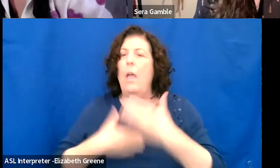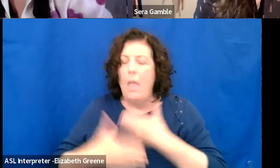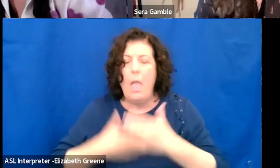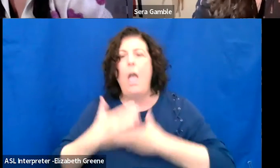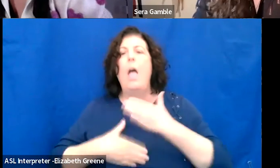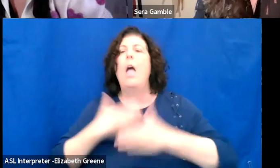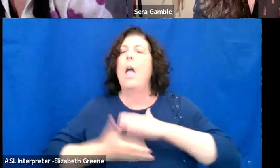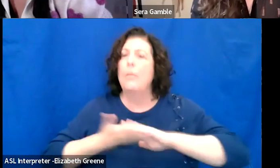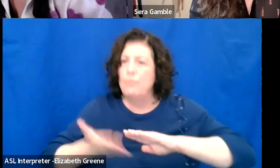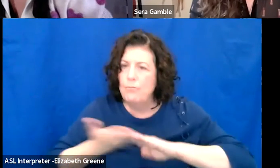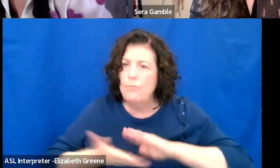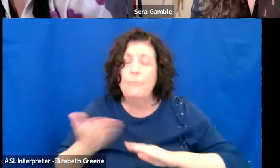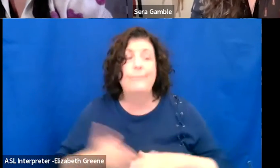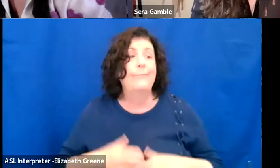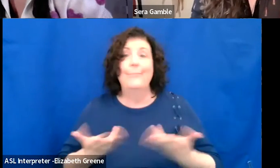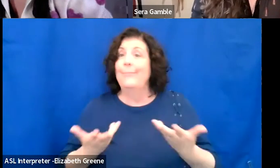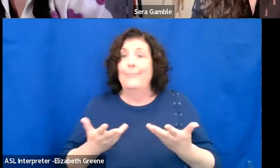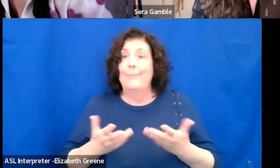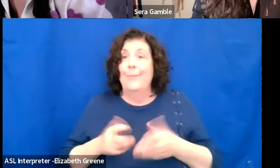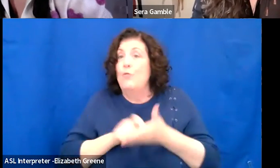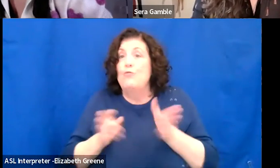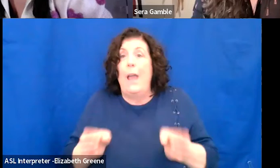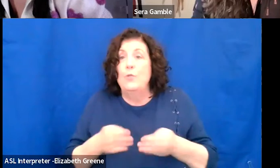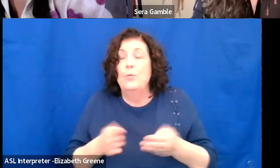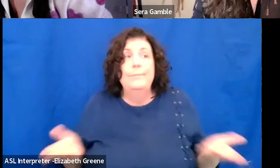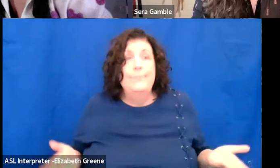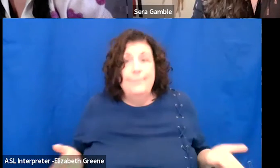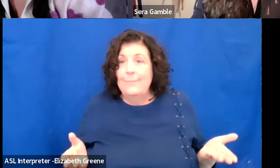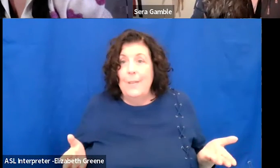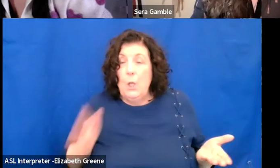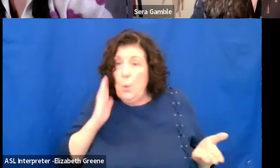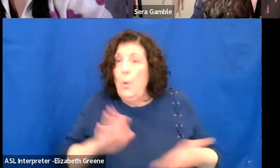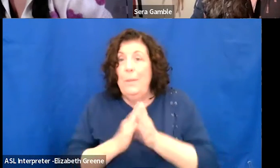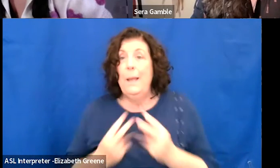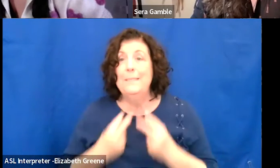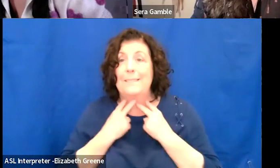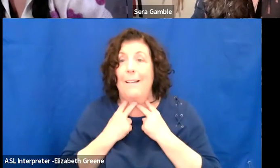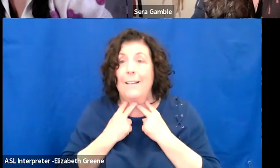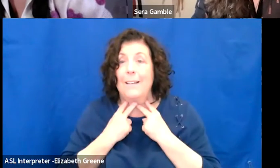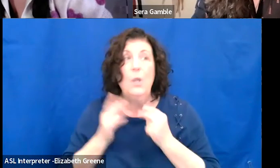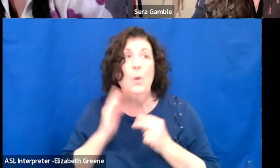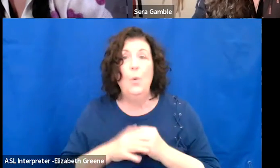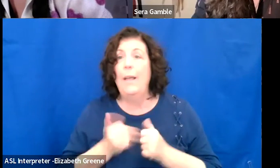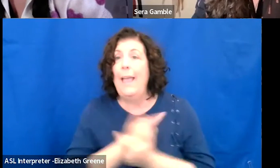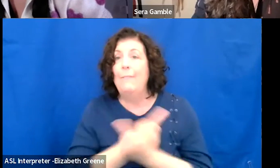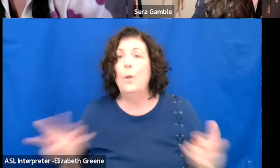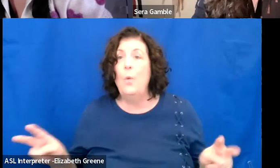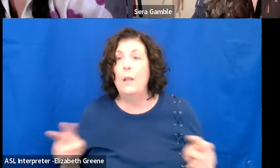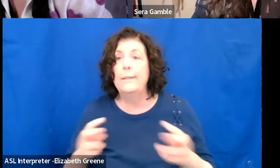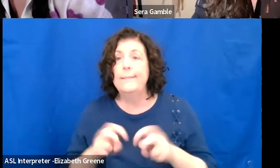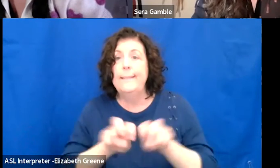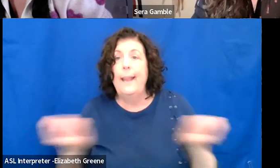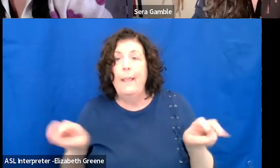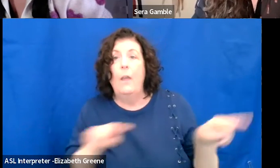you're going to get stuck a lot. Everyone's staring at a board. You're going to hit walls. You're not going to know how to fix